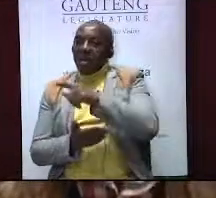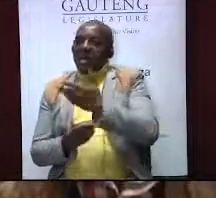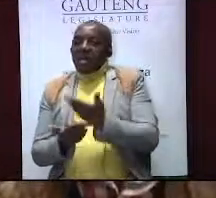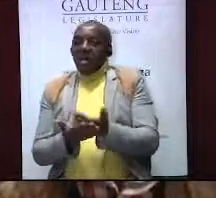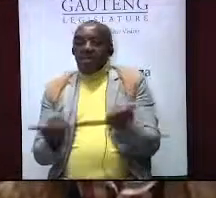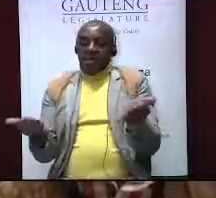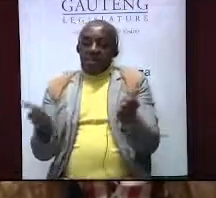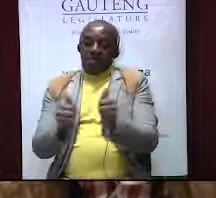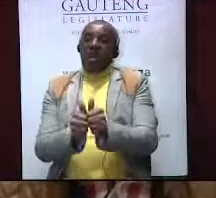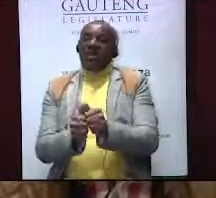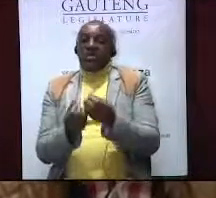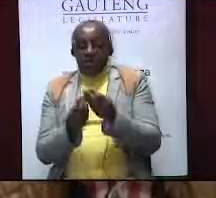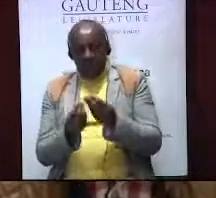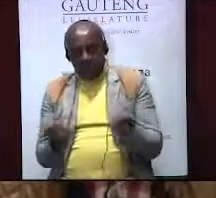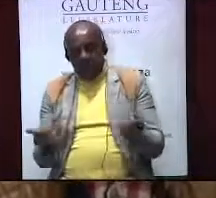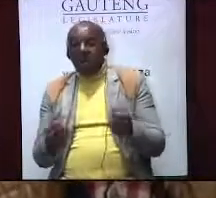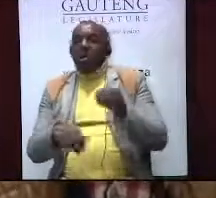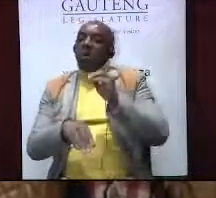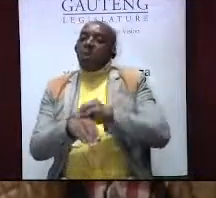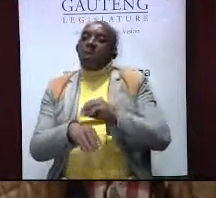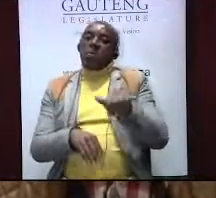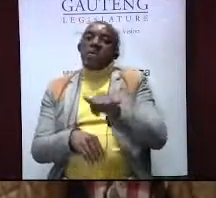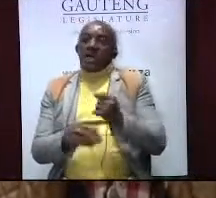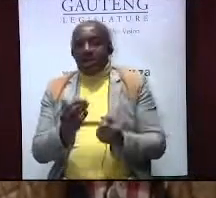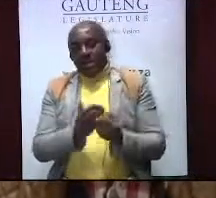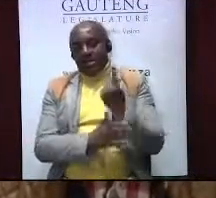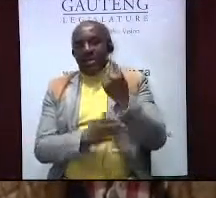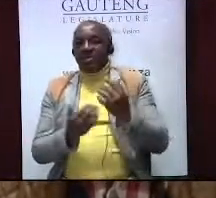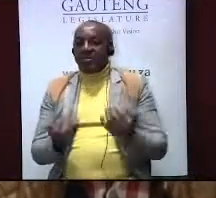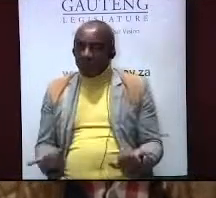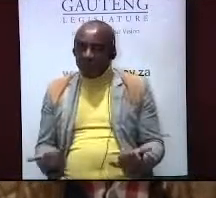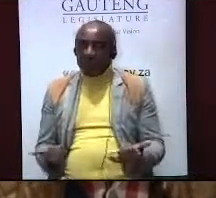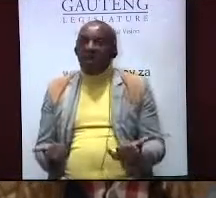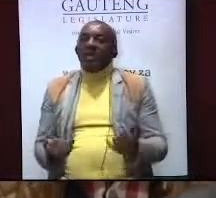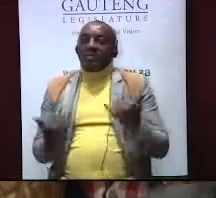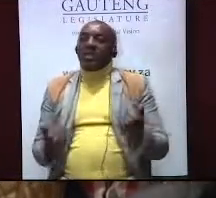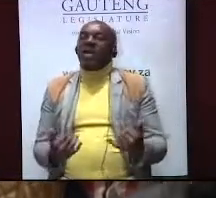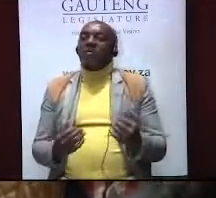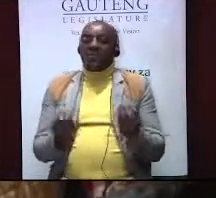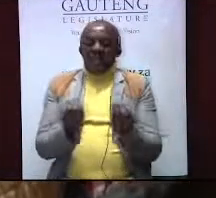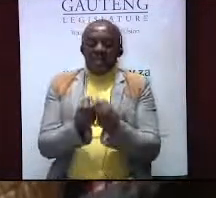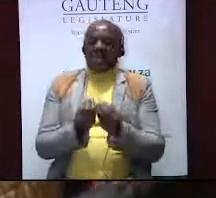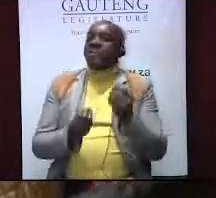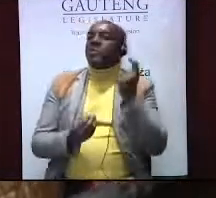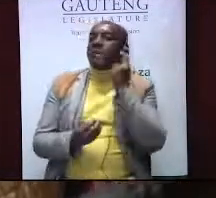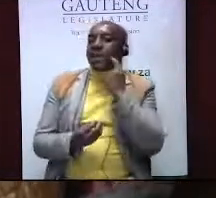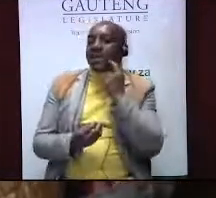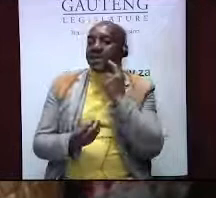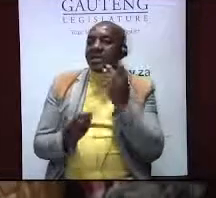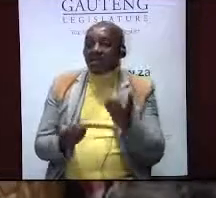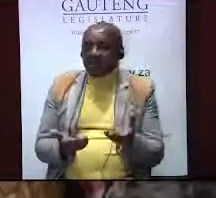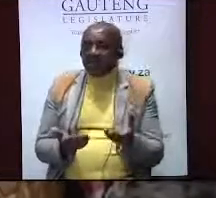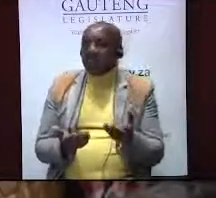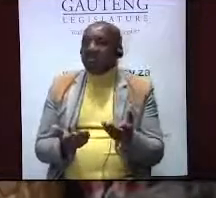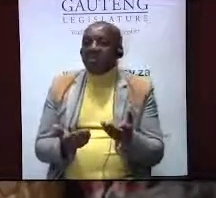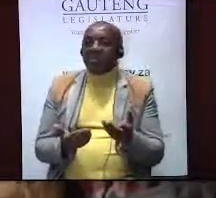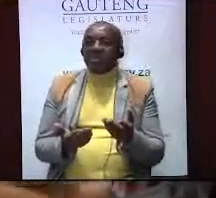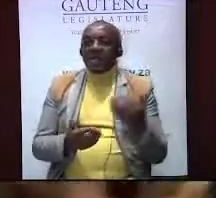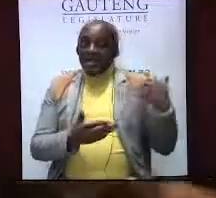re lebaneng le yona. Yanong gore e nne bonolo because go builwe ka